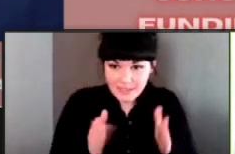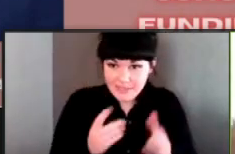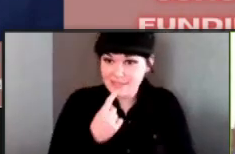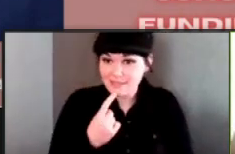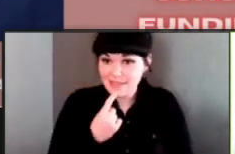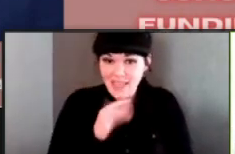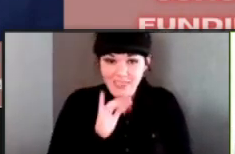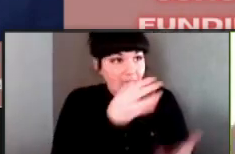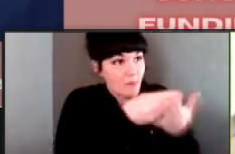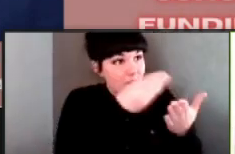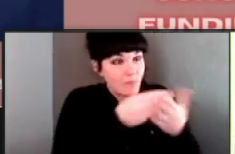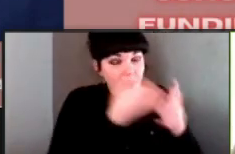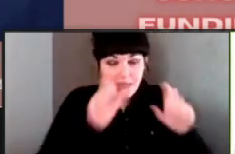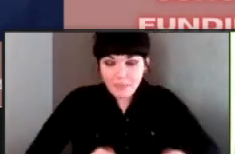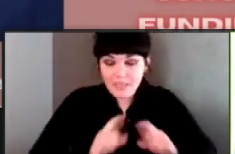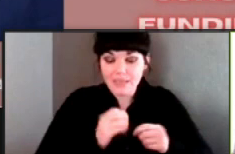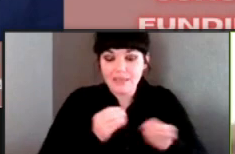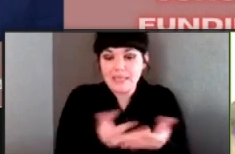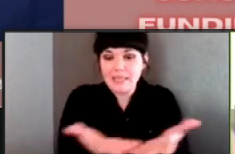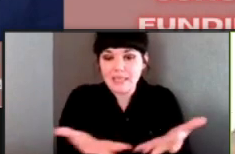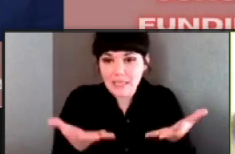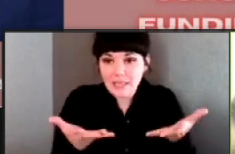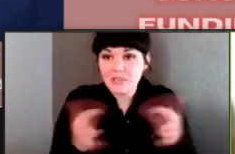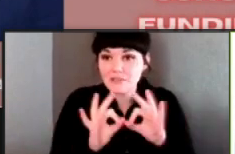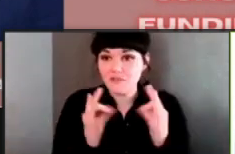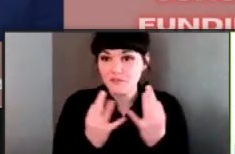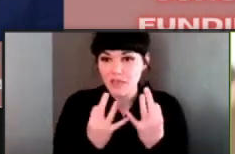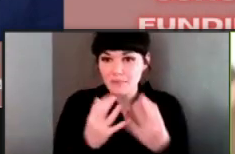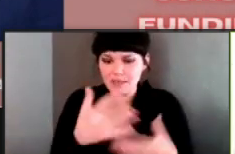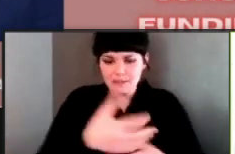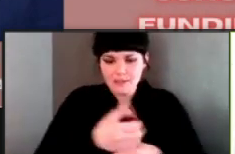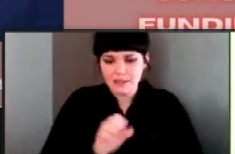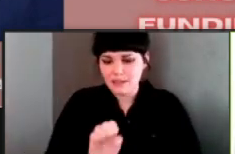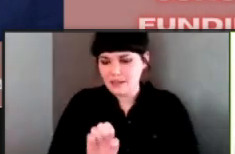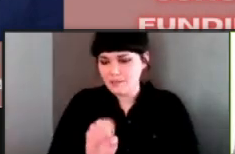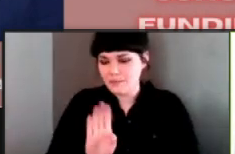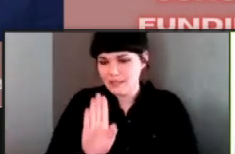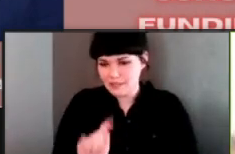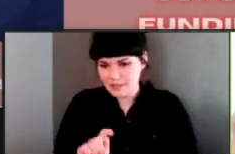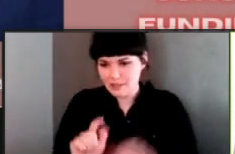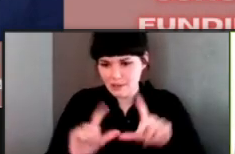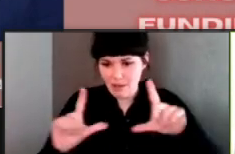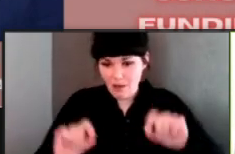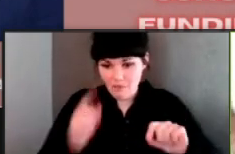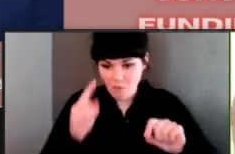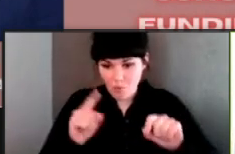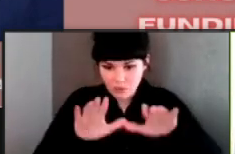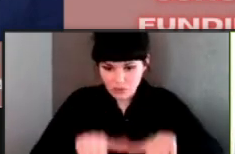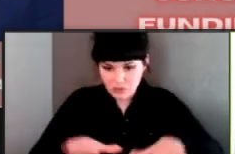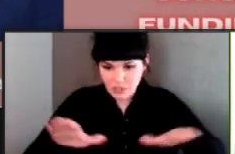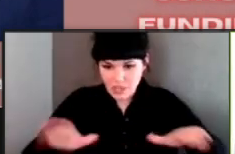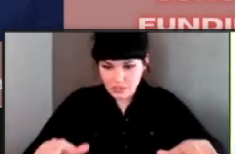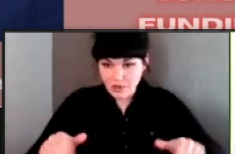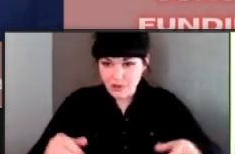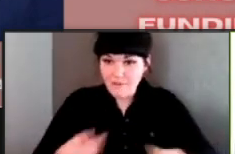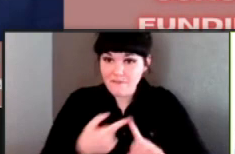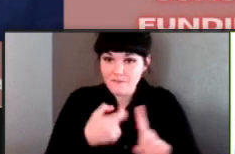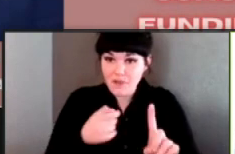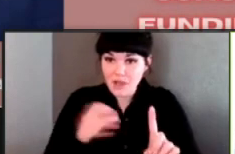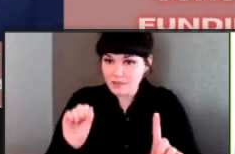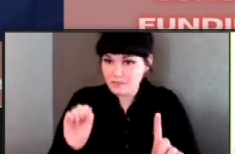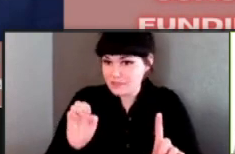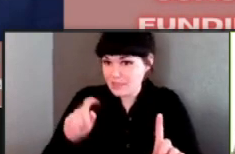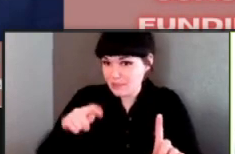cards specifically for their children, who from September until now, all the way retro, all that money is